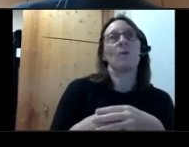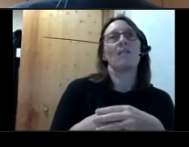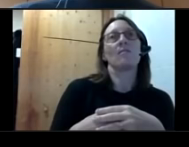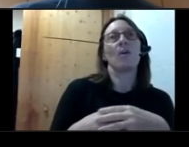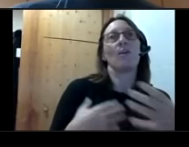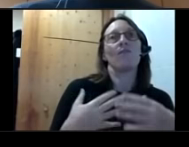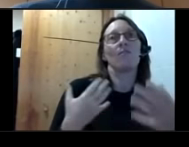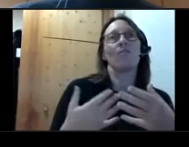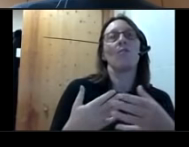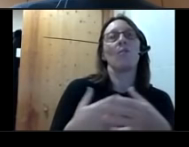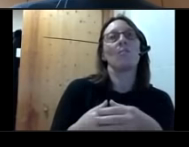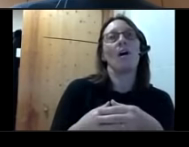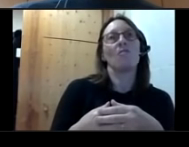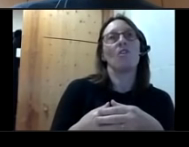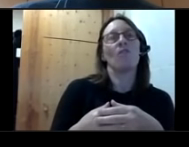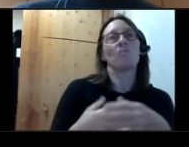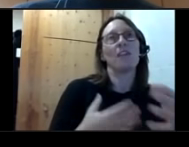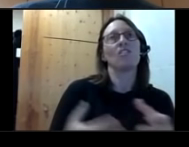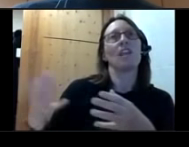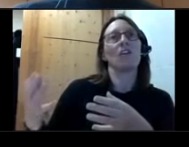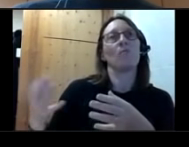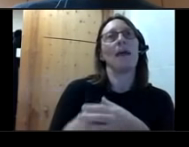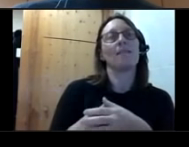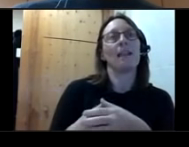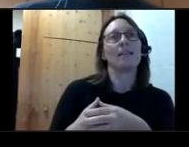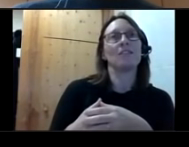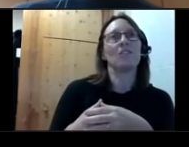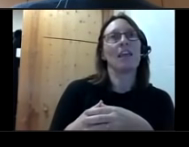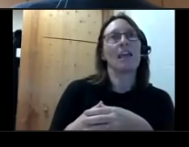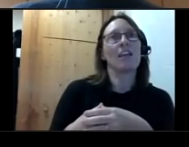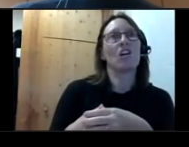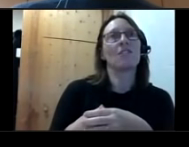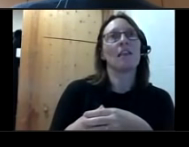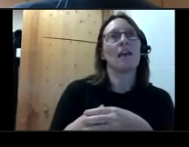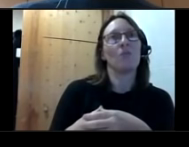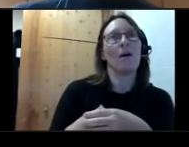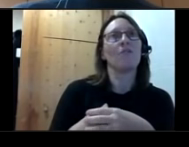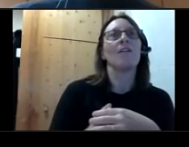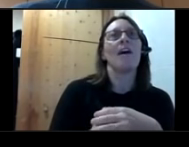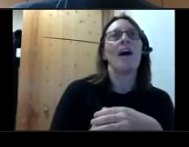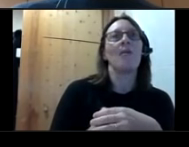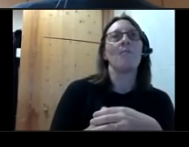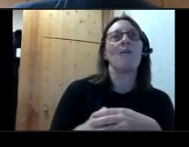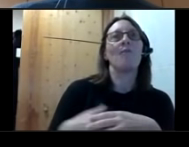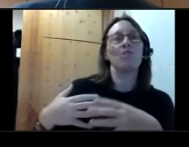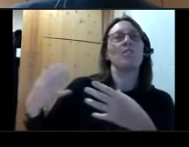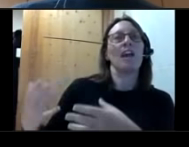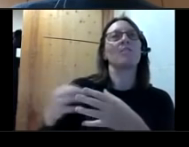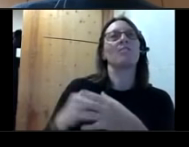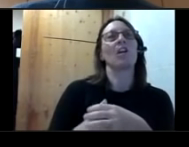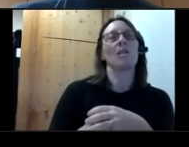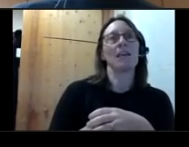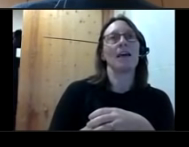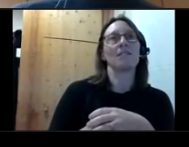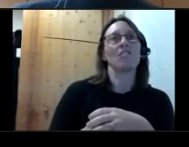regulations as well. So if there are problems that aren't resolved, potentially it could be escalated to the EHRC as well, which would then come